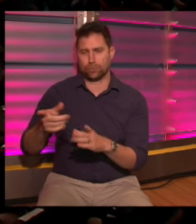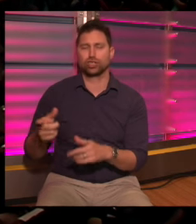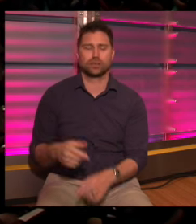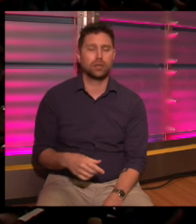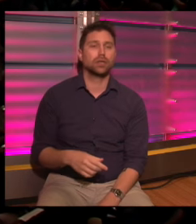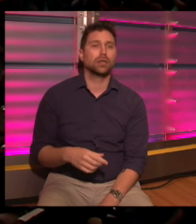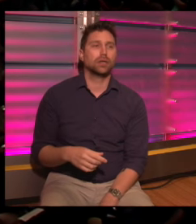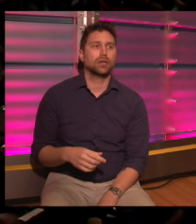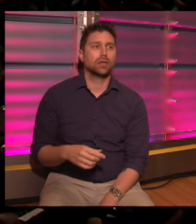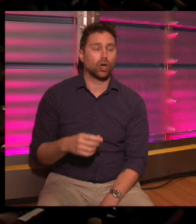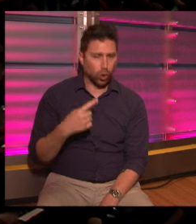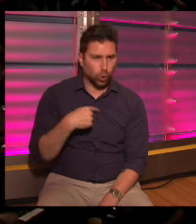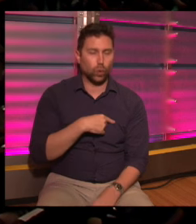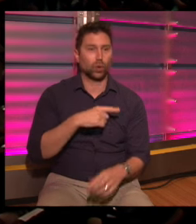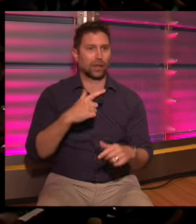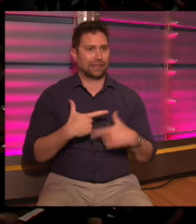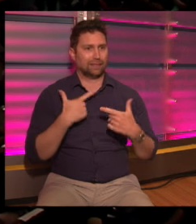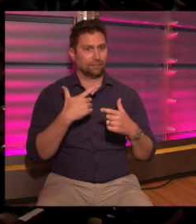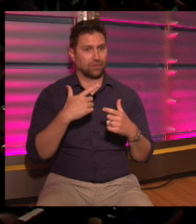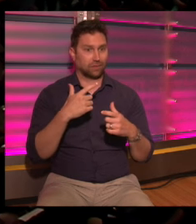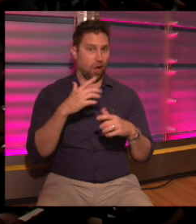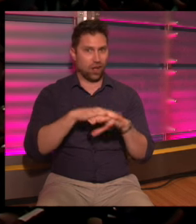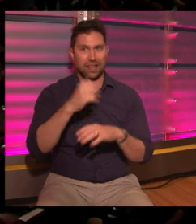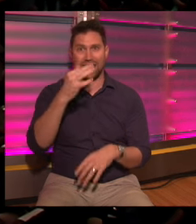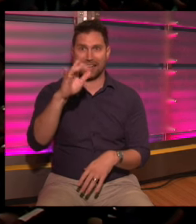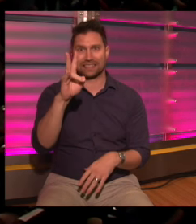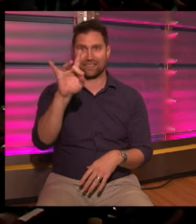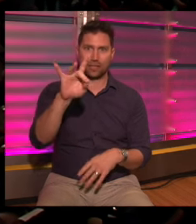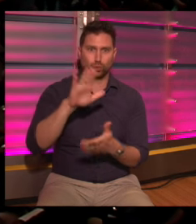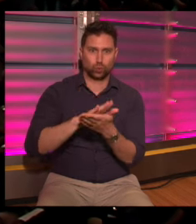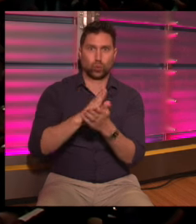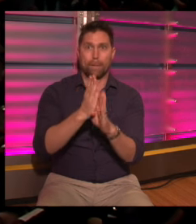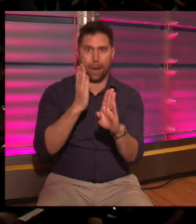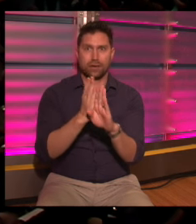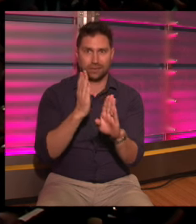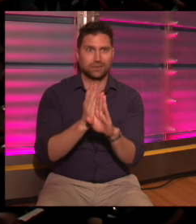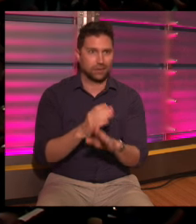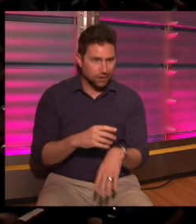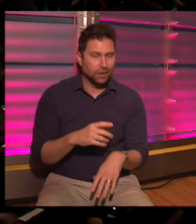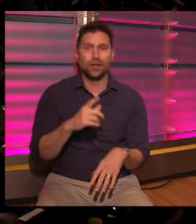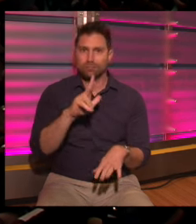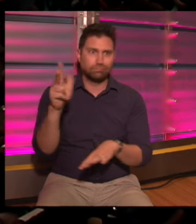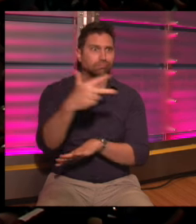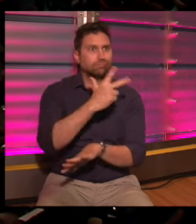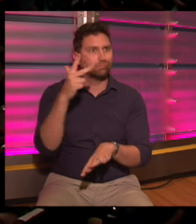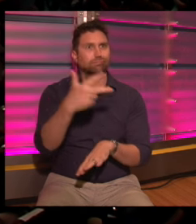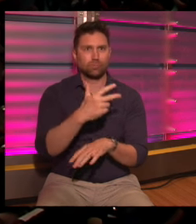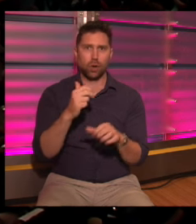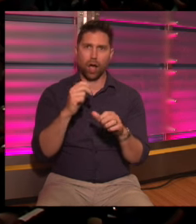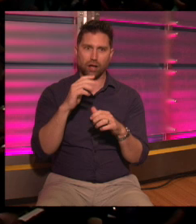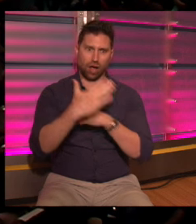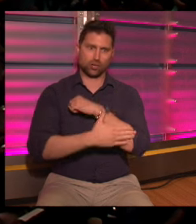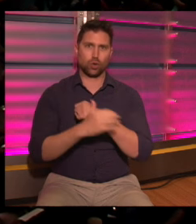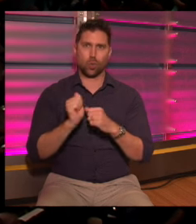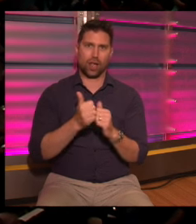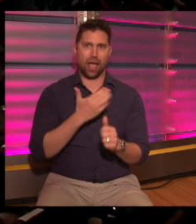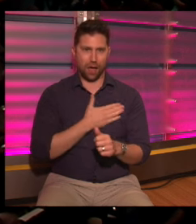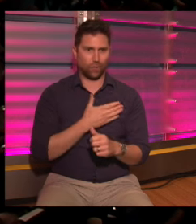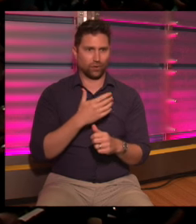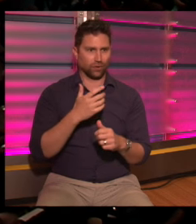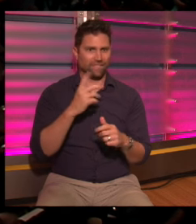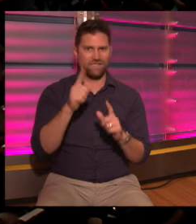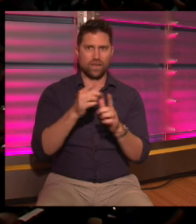were living on a 1978 school bus, you know, as one does, driving around the country with our first film, Living on $1. We were on